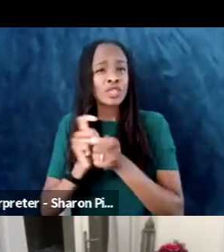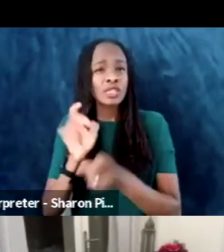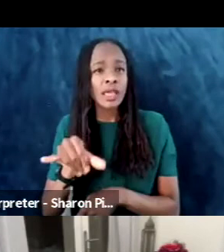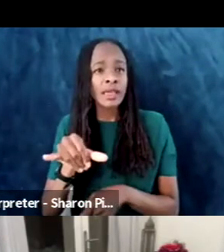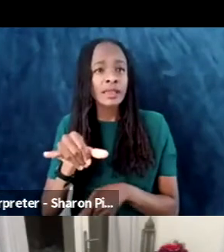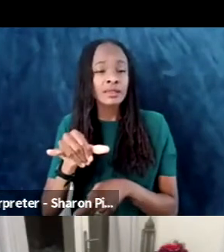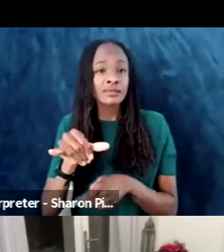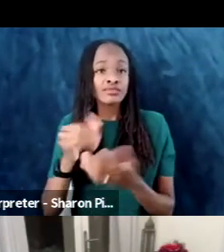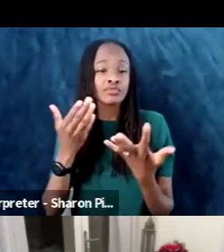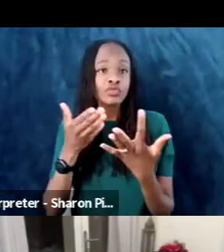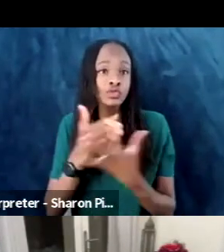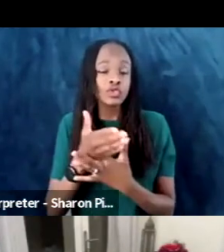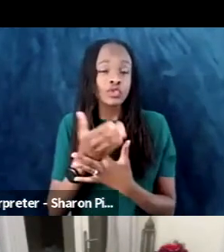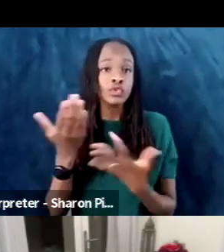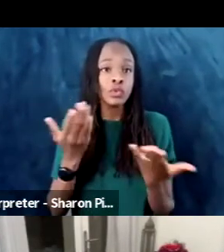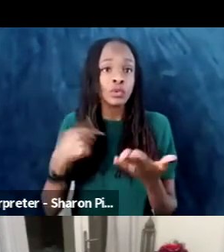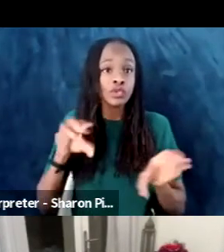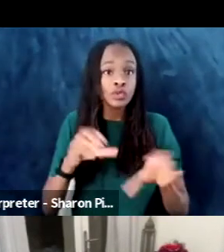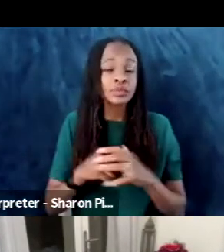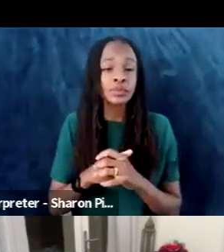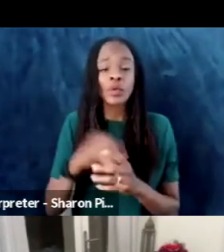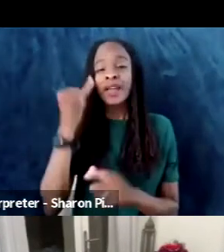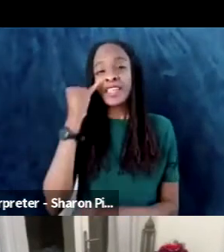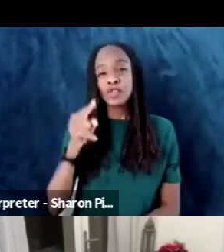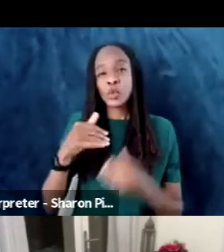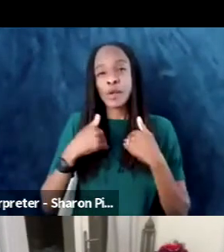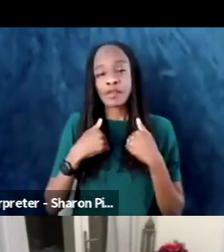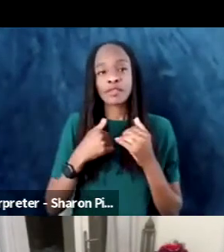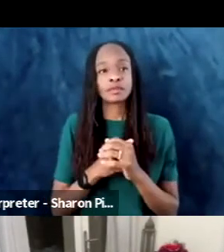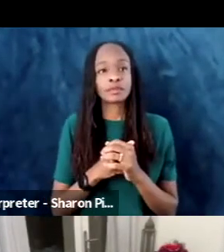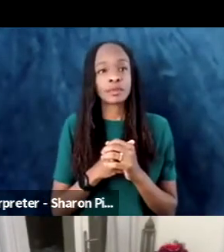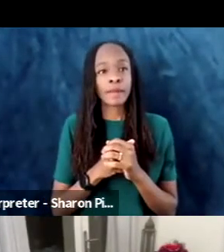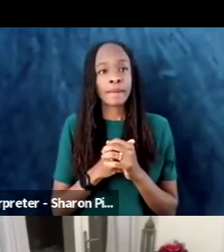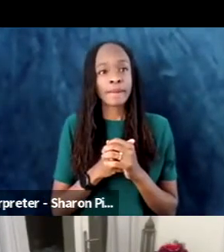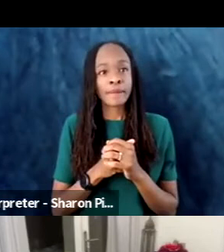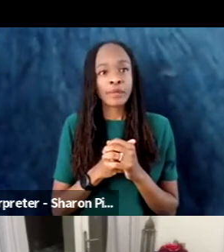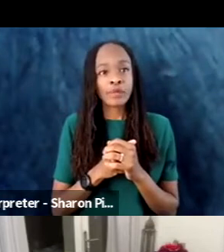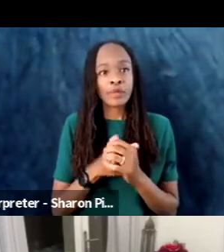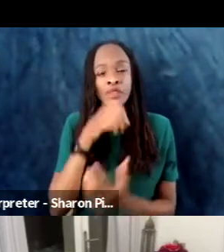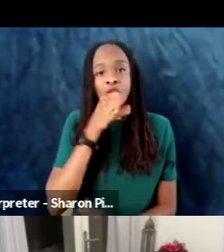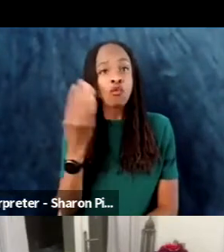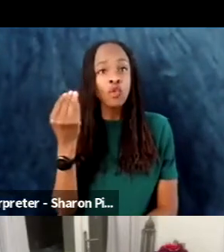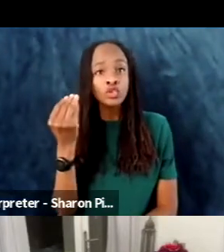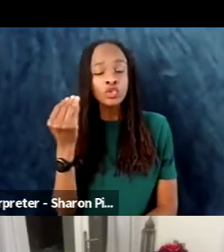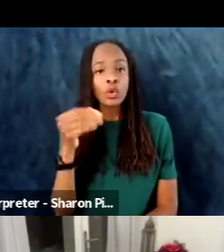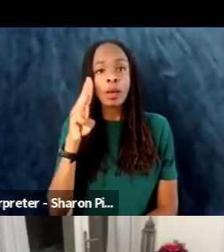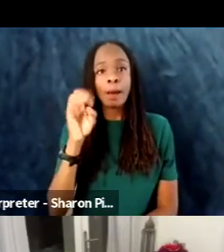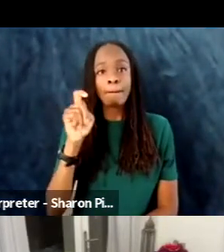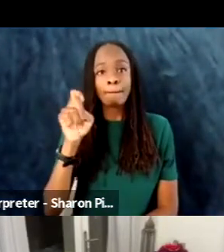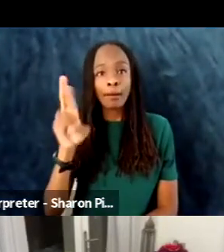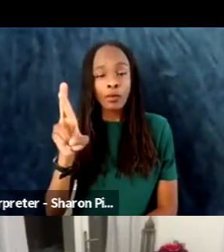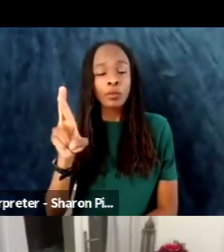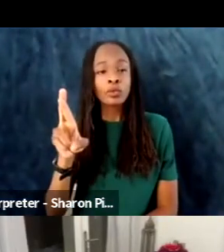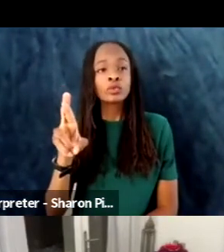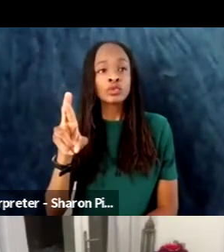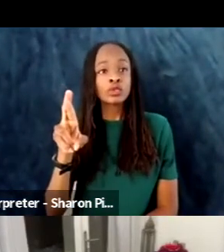successes. So if you have a 14-year-old boxer in a Bonvita ad,